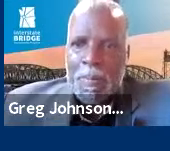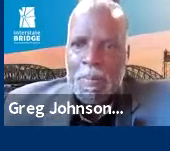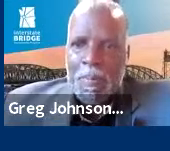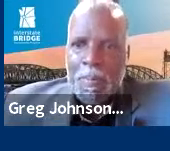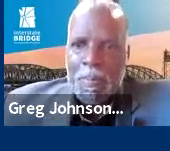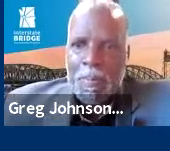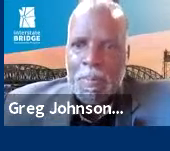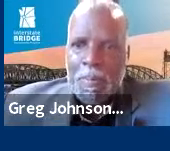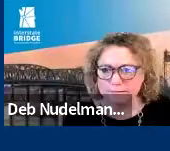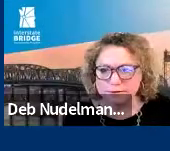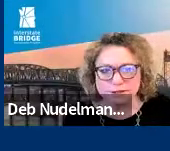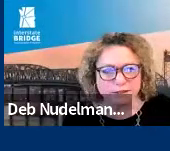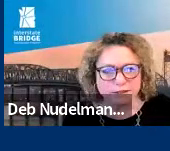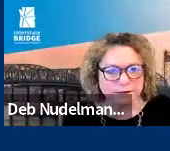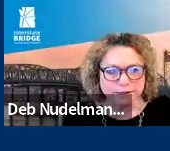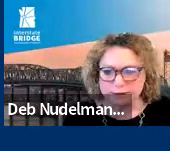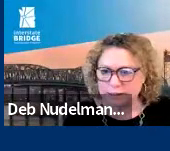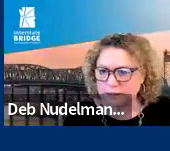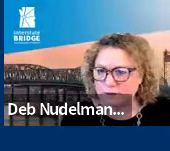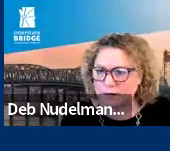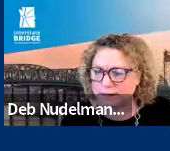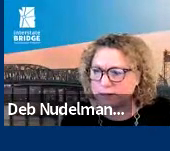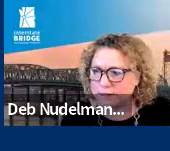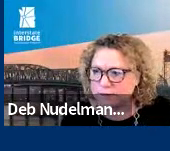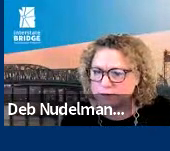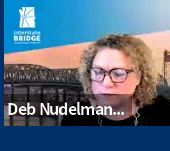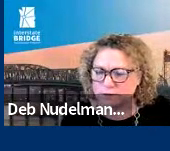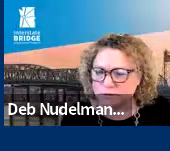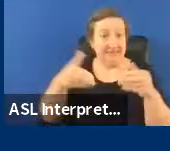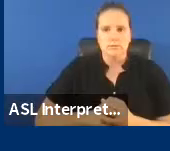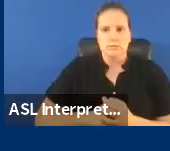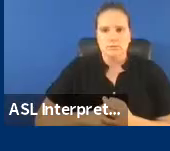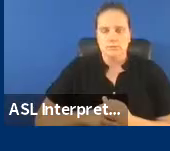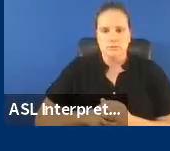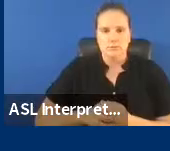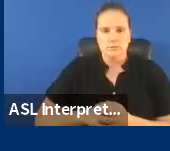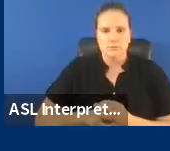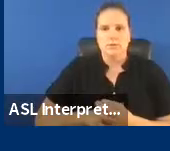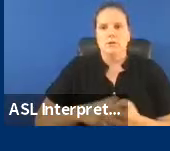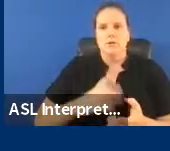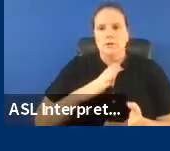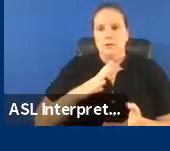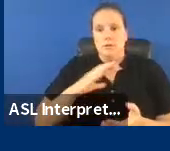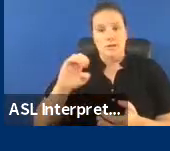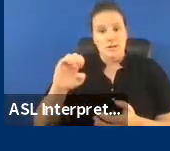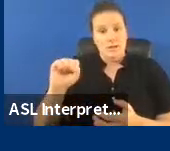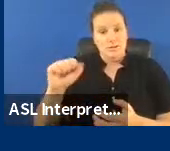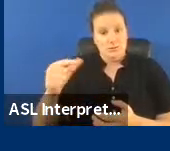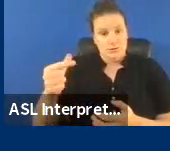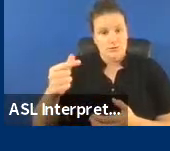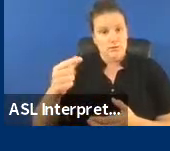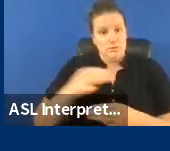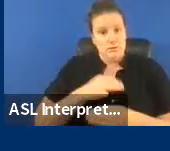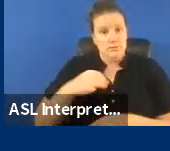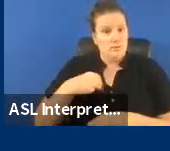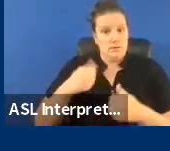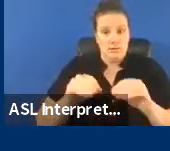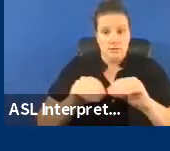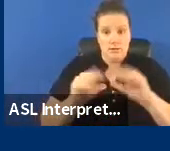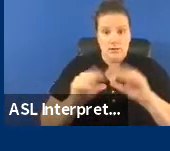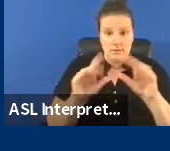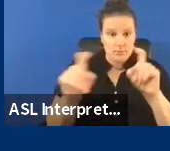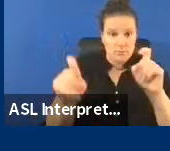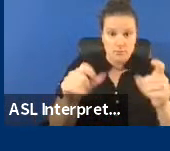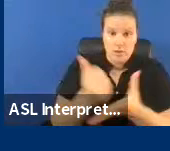discussion. Great, appreciate it, Ray, and thank you, Greg. So ESG members, any clarifying questions, anything to